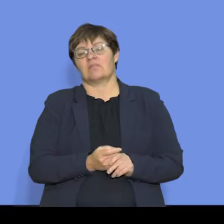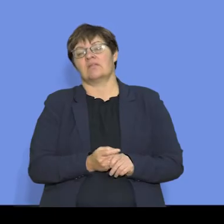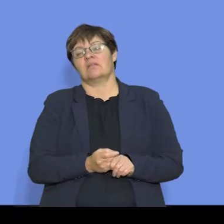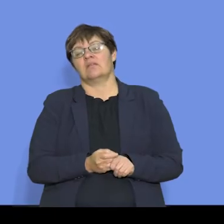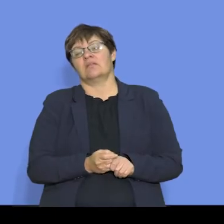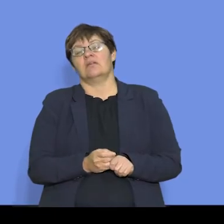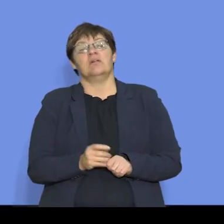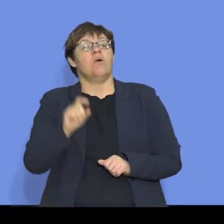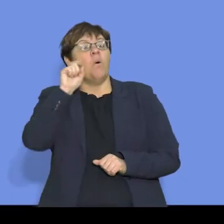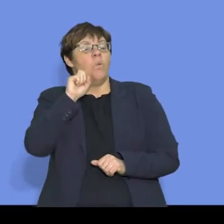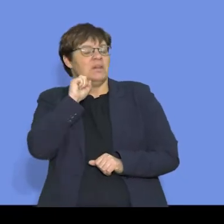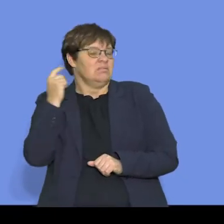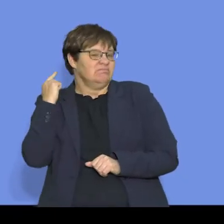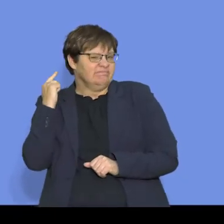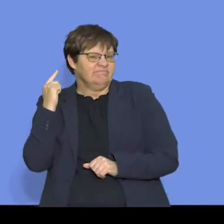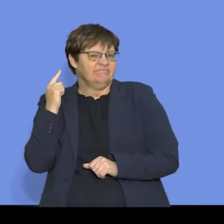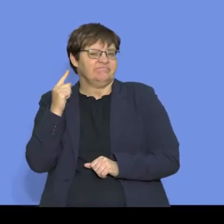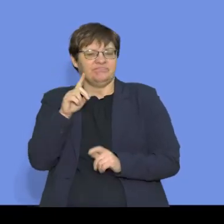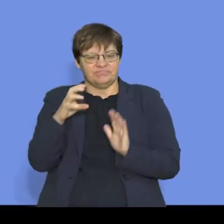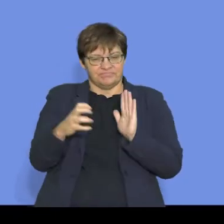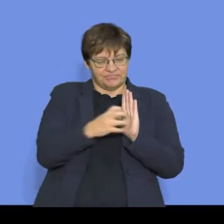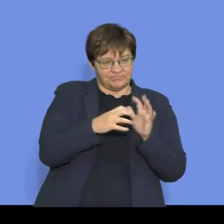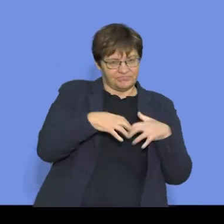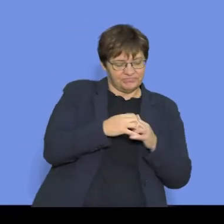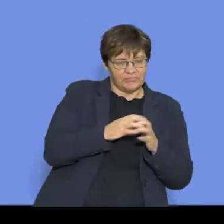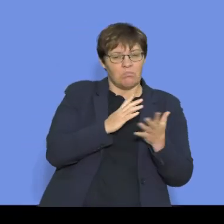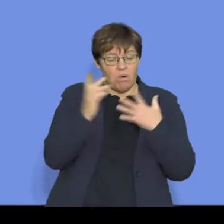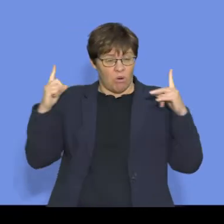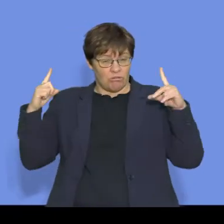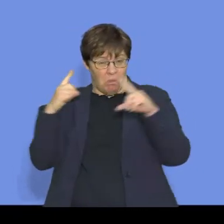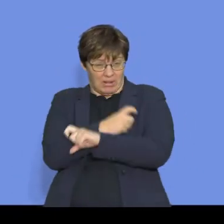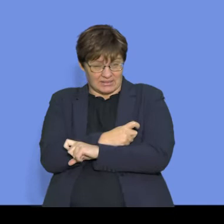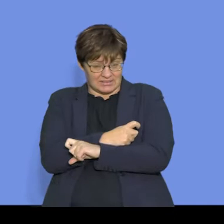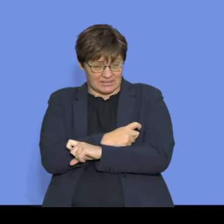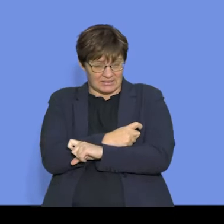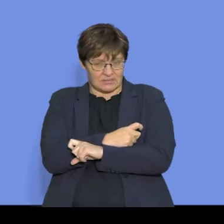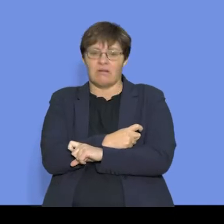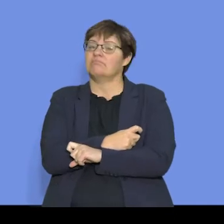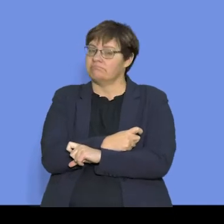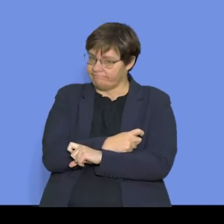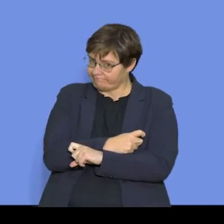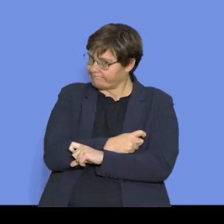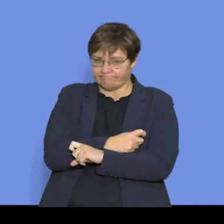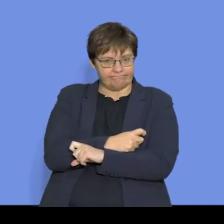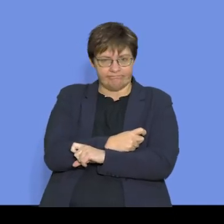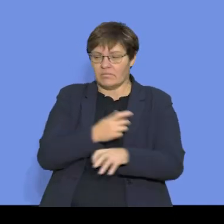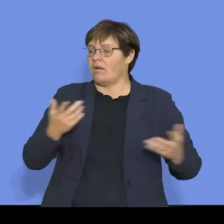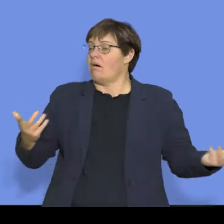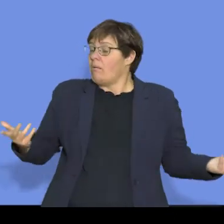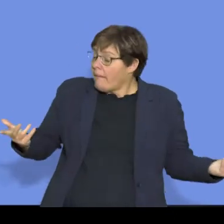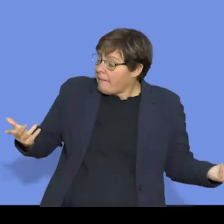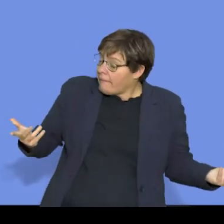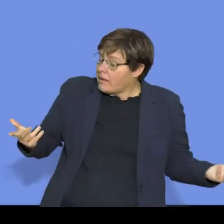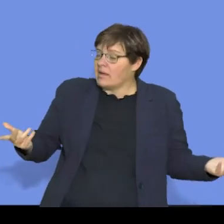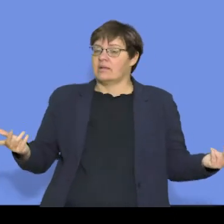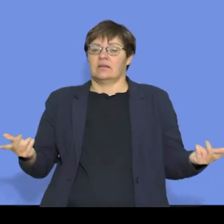And the next one, the older organisms that fossilize are more complex in nature. Most definitely not,